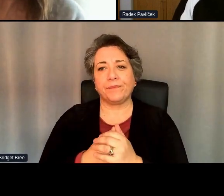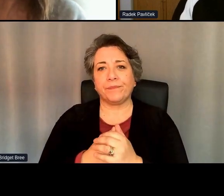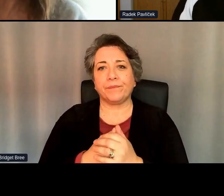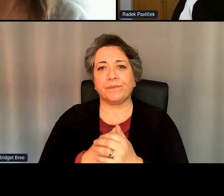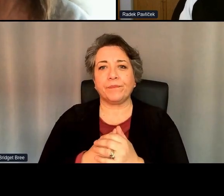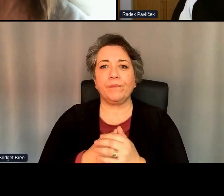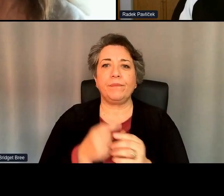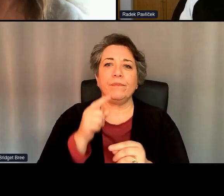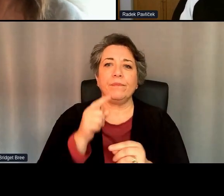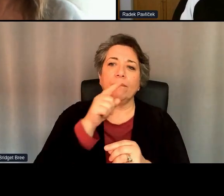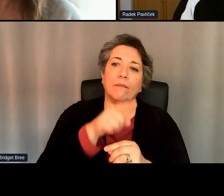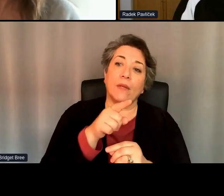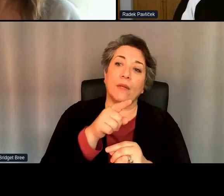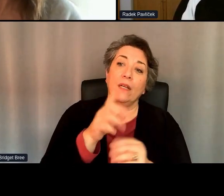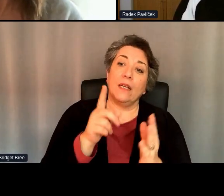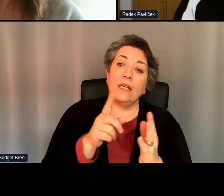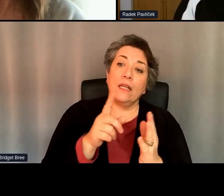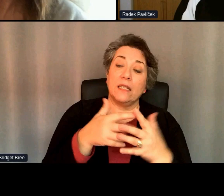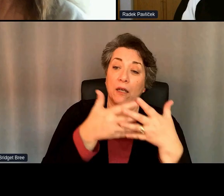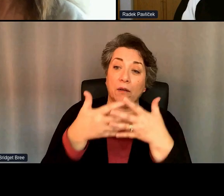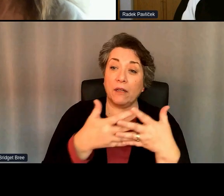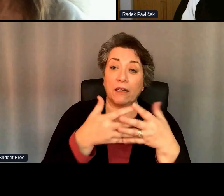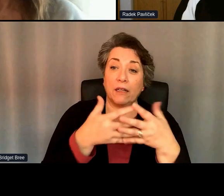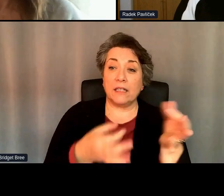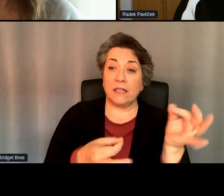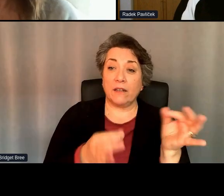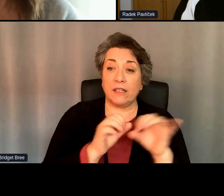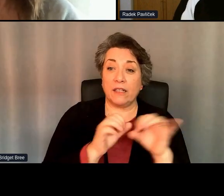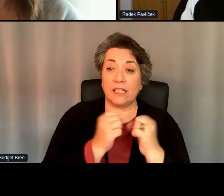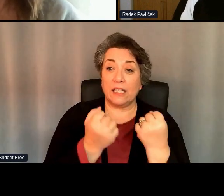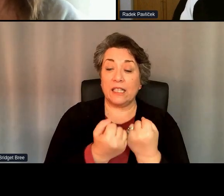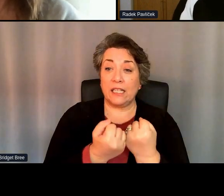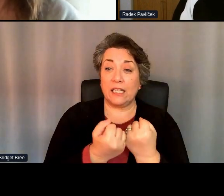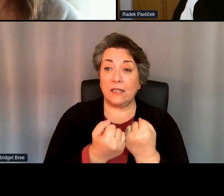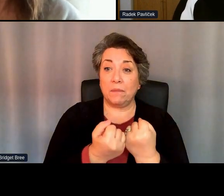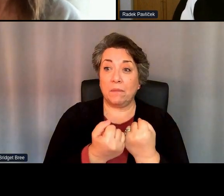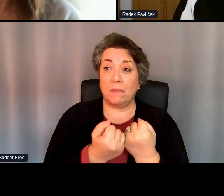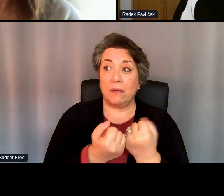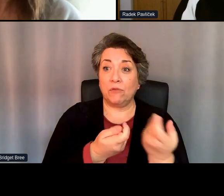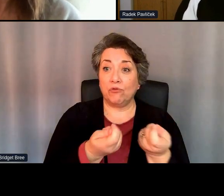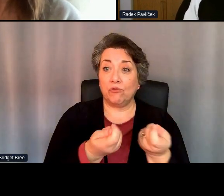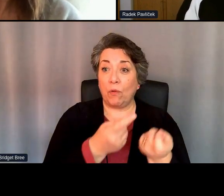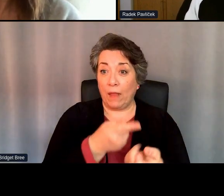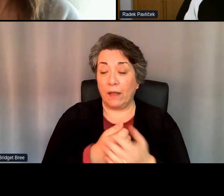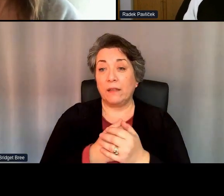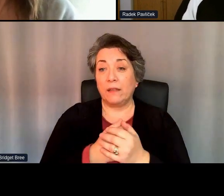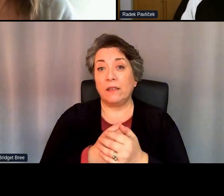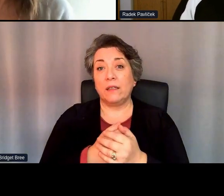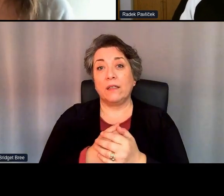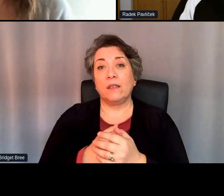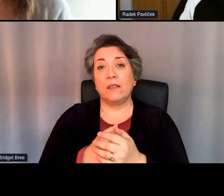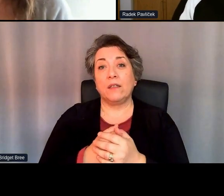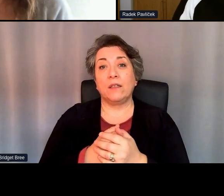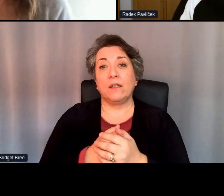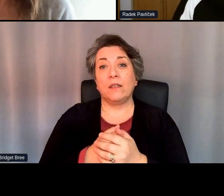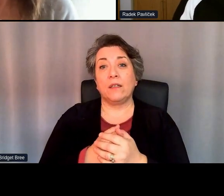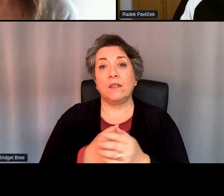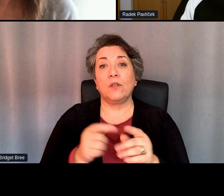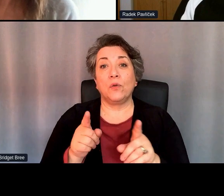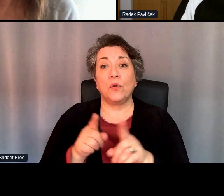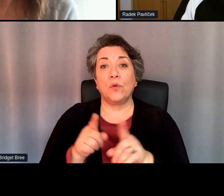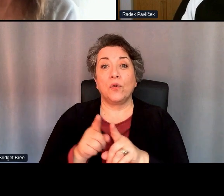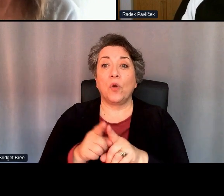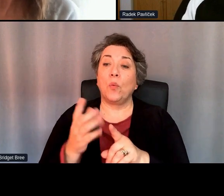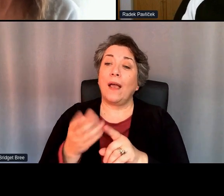run by the US certification team. But there's also a we also have specific